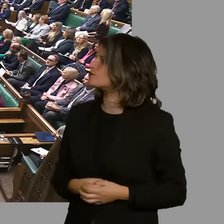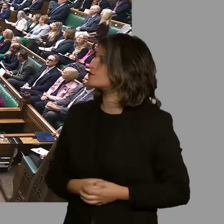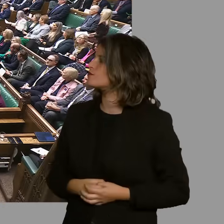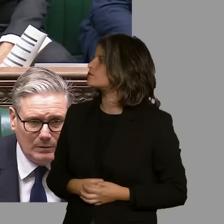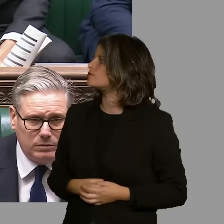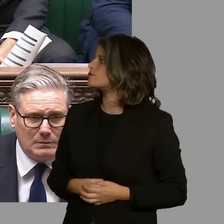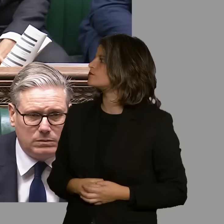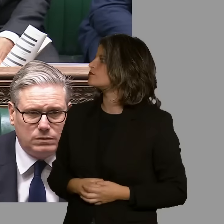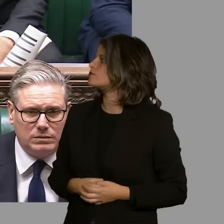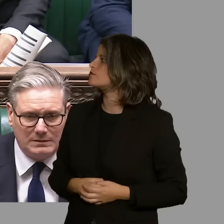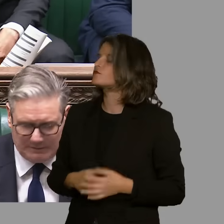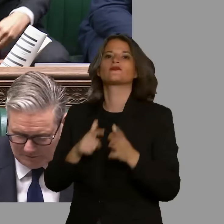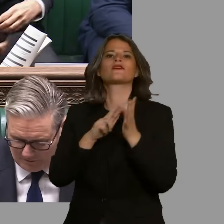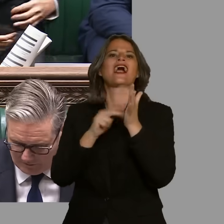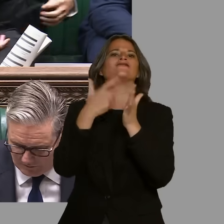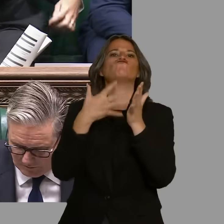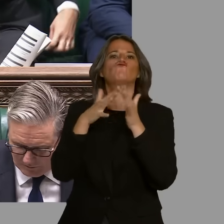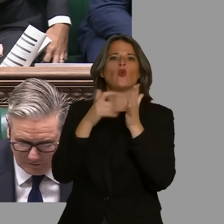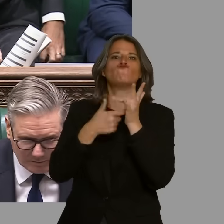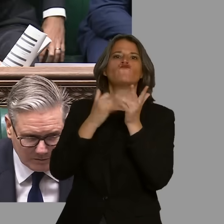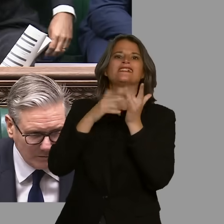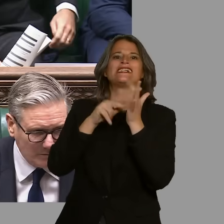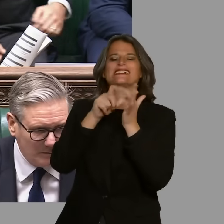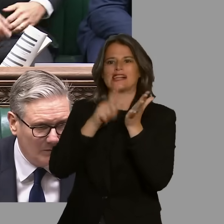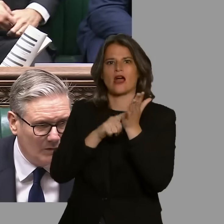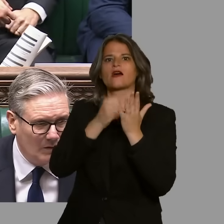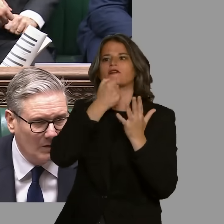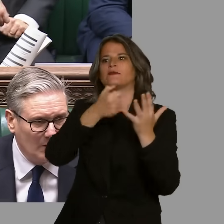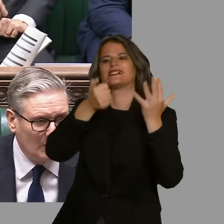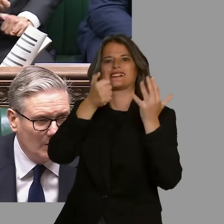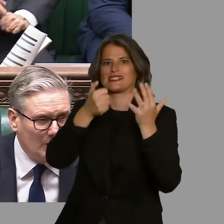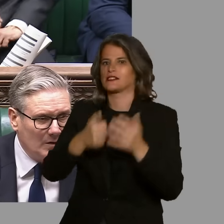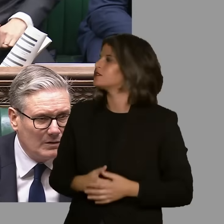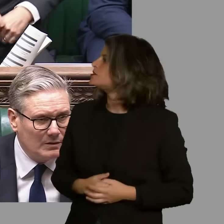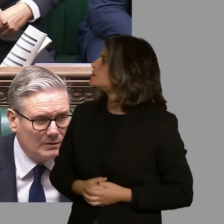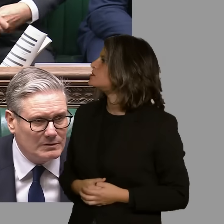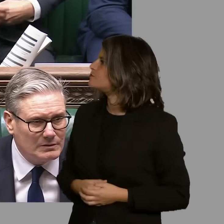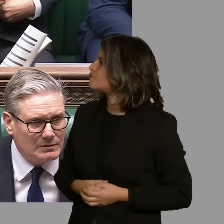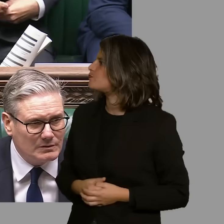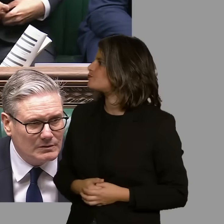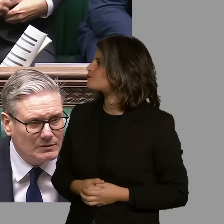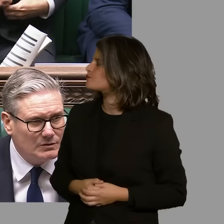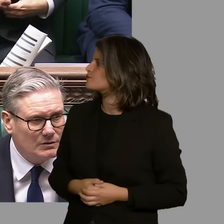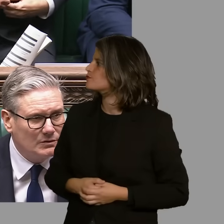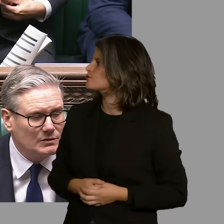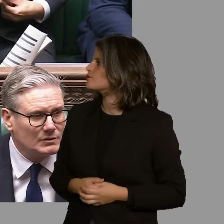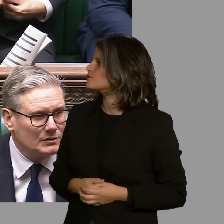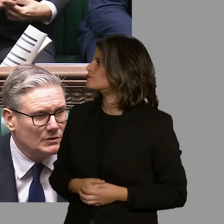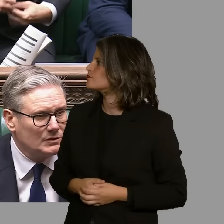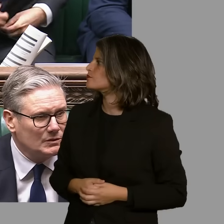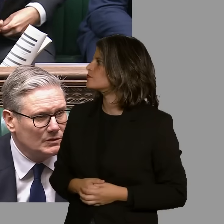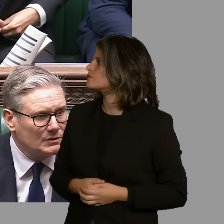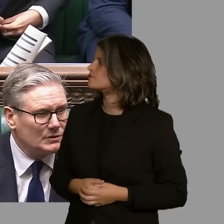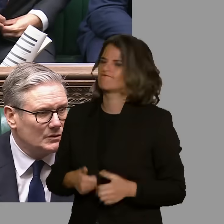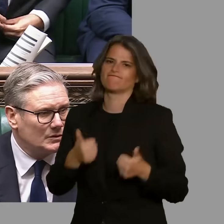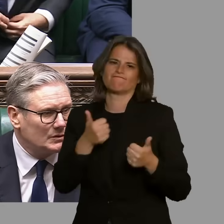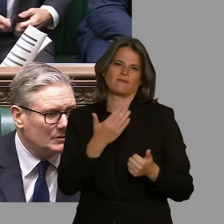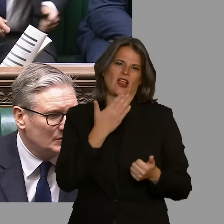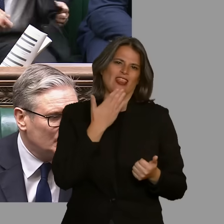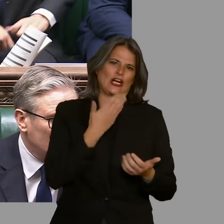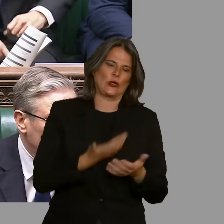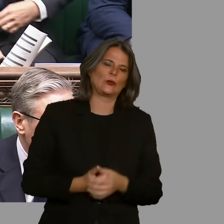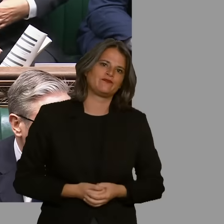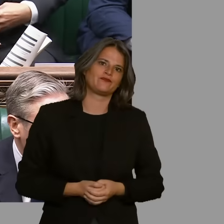Thank you, Mr. Speaker. The government is committed to safeguarding Northern Ireland's place in the UK internal market and implementing the Windsor Framework in